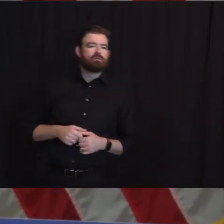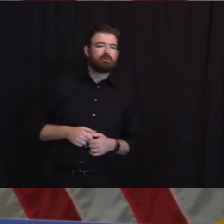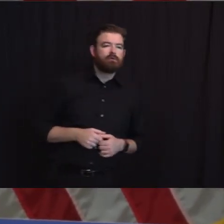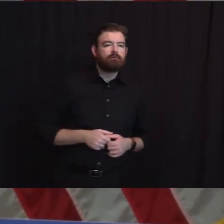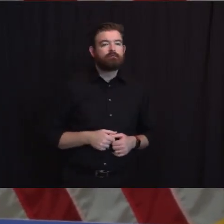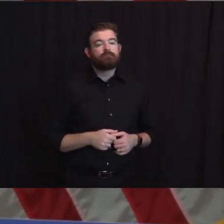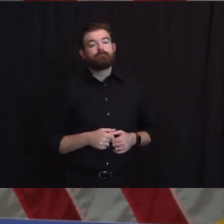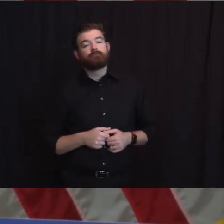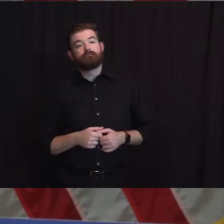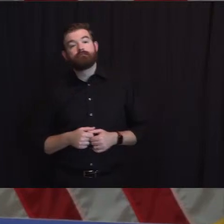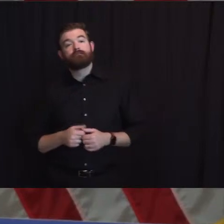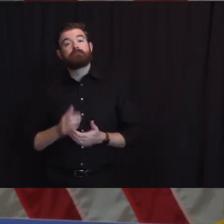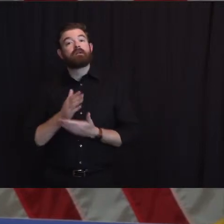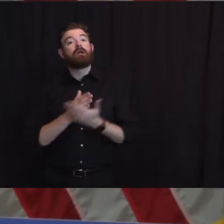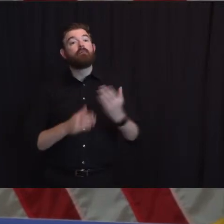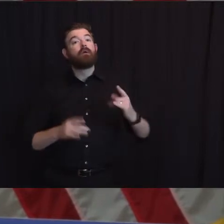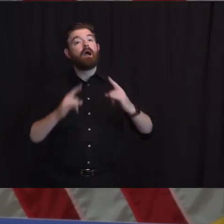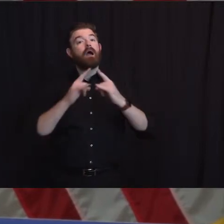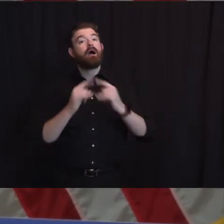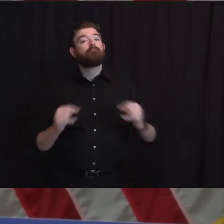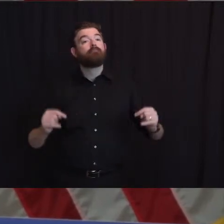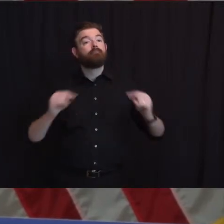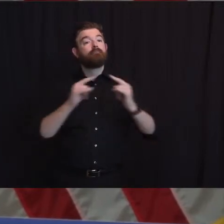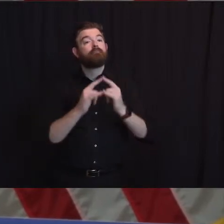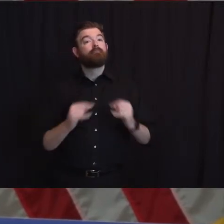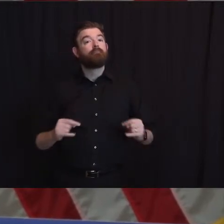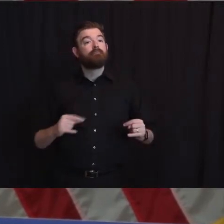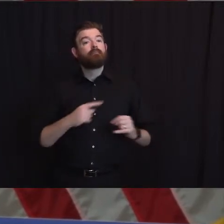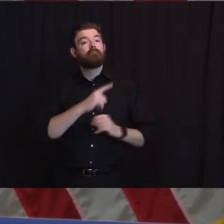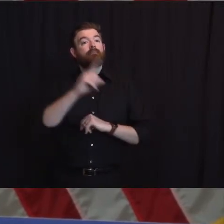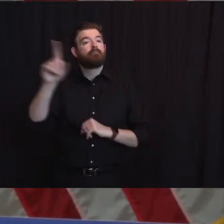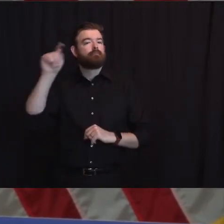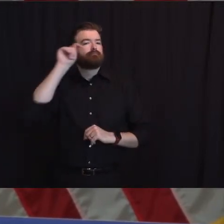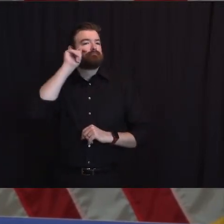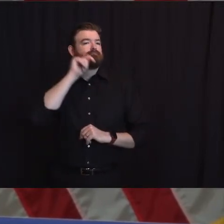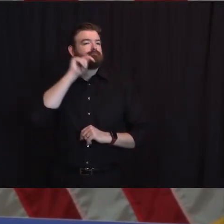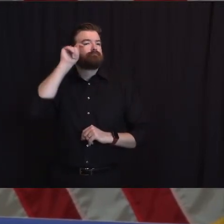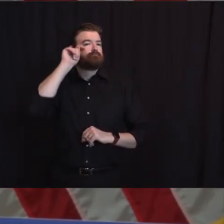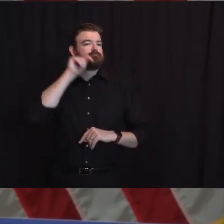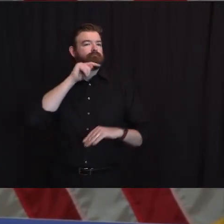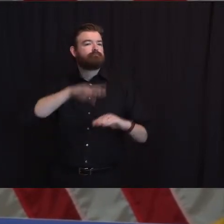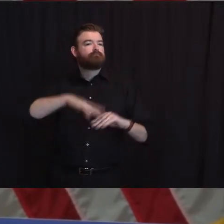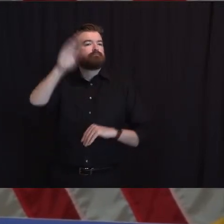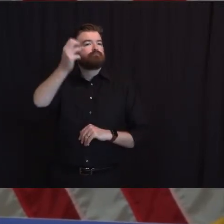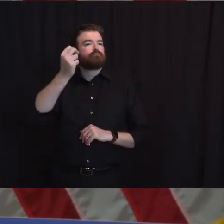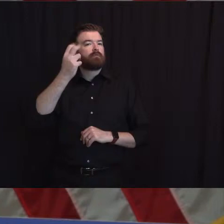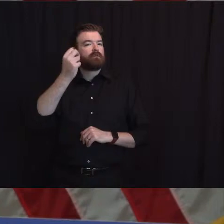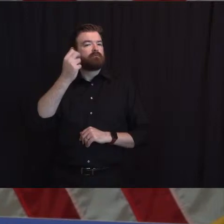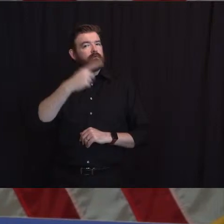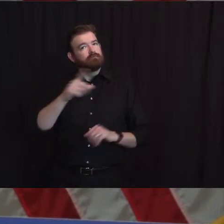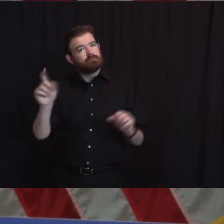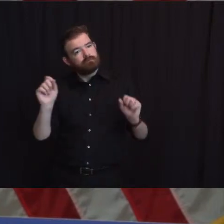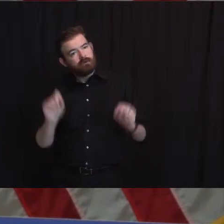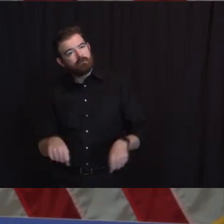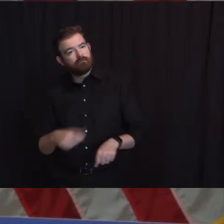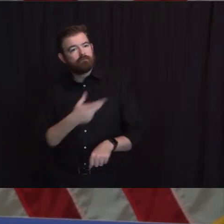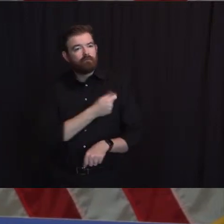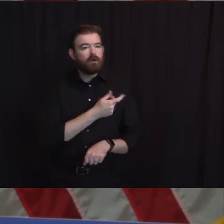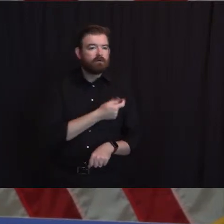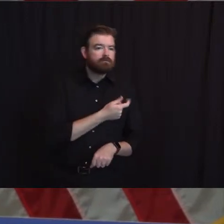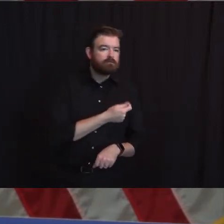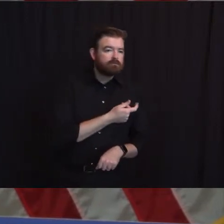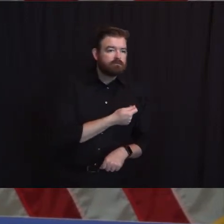camps where most of them are teenagers or above the age of 12 because they can get vaccinated. I do know that the CDC is working